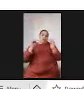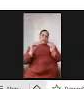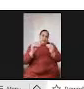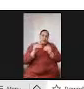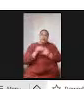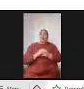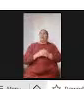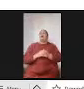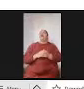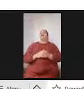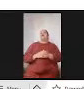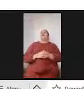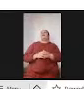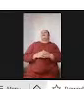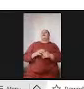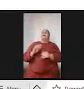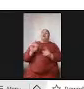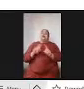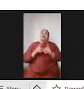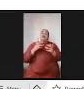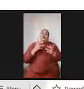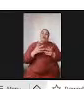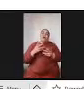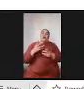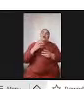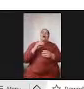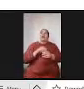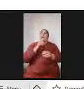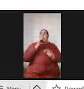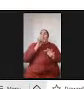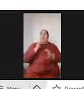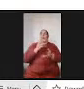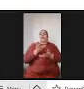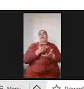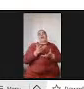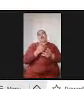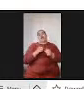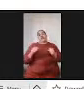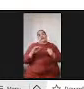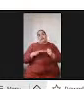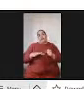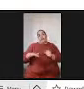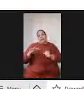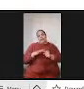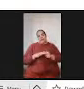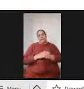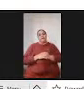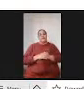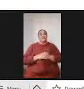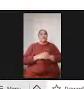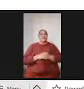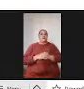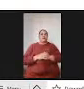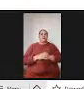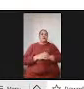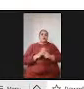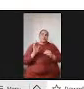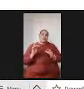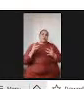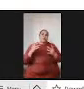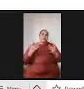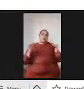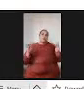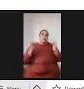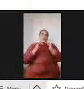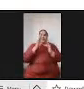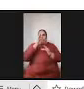And this is in the public engagement space, the connecting directly